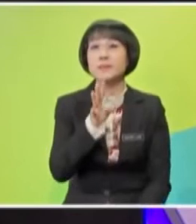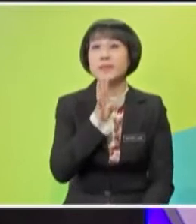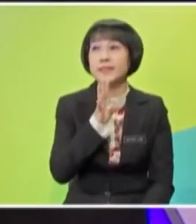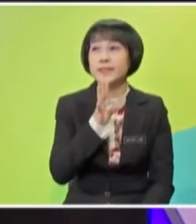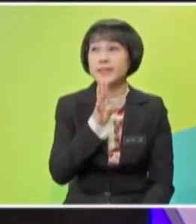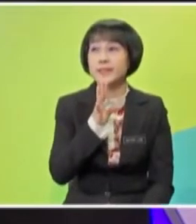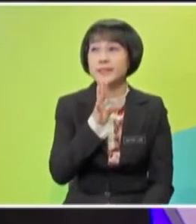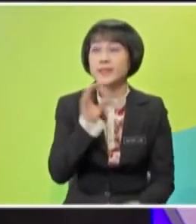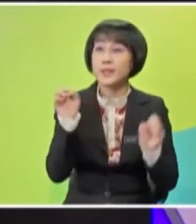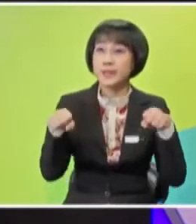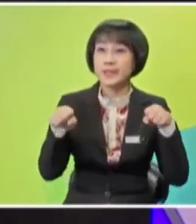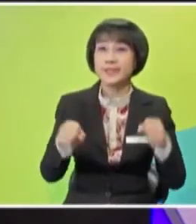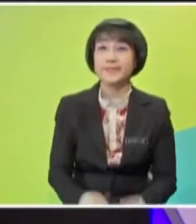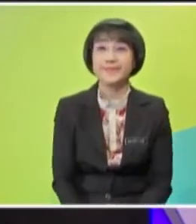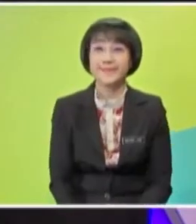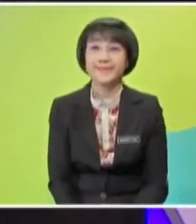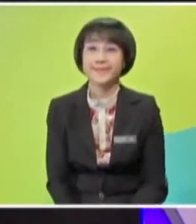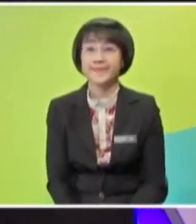of course. alright. Okay, now